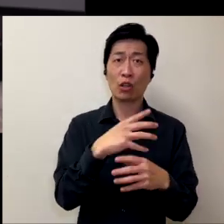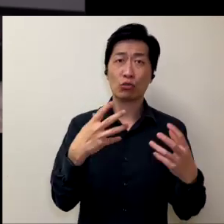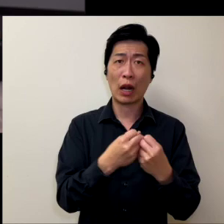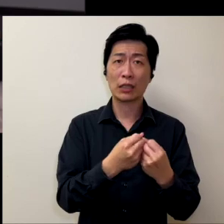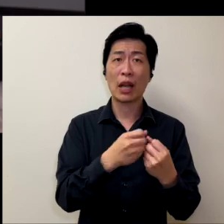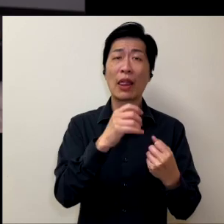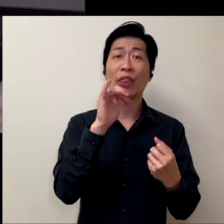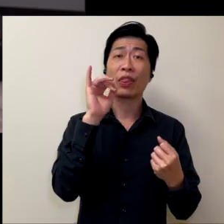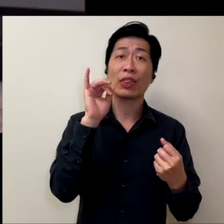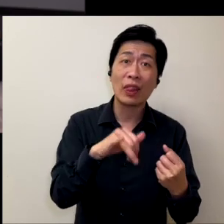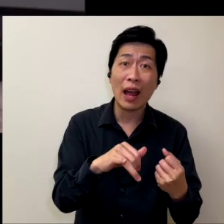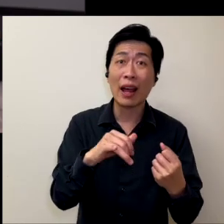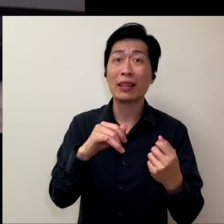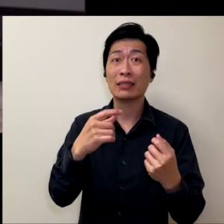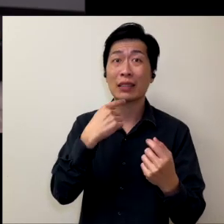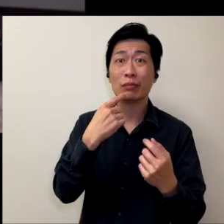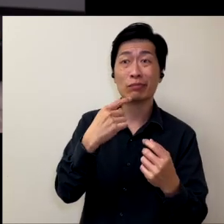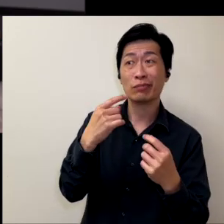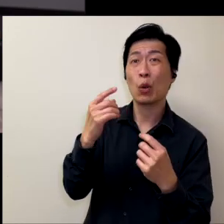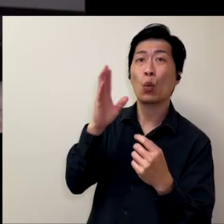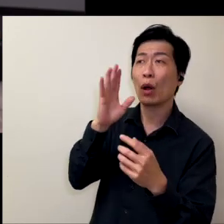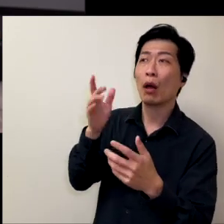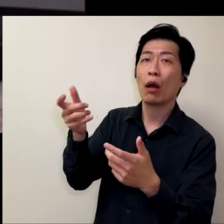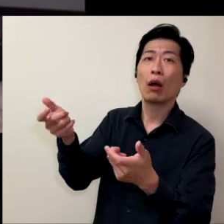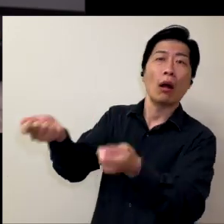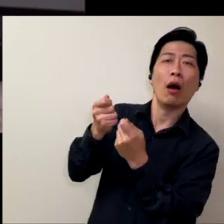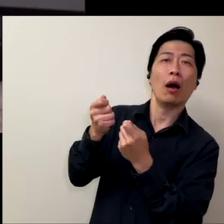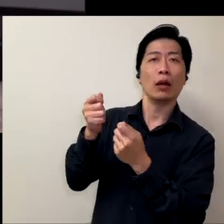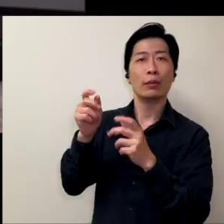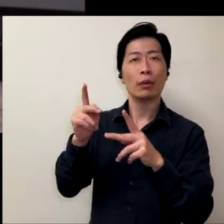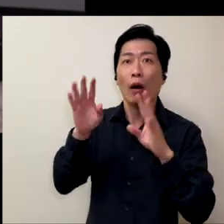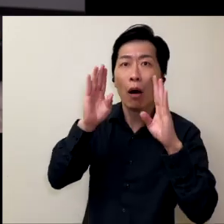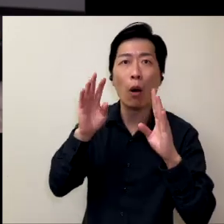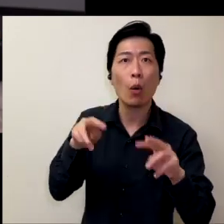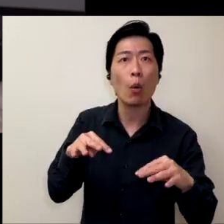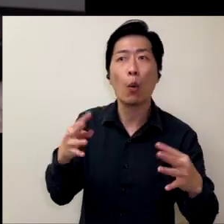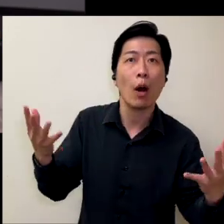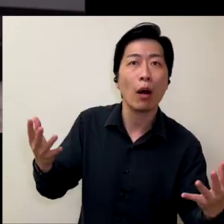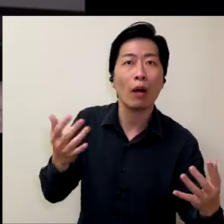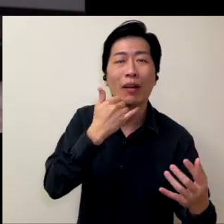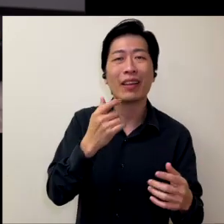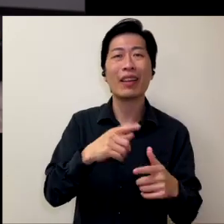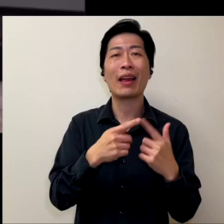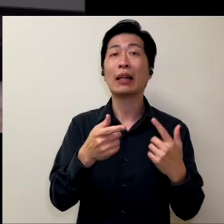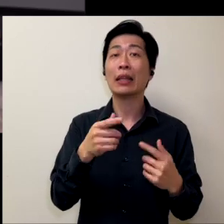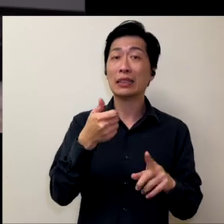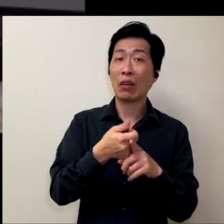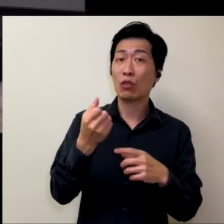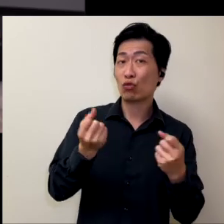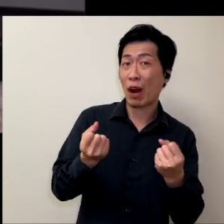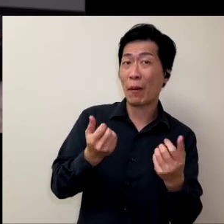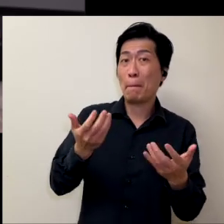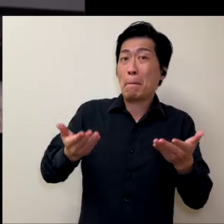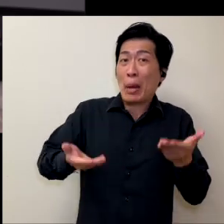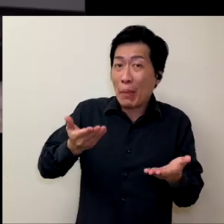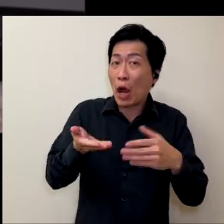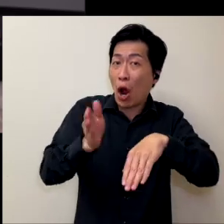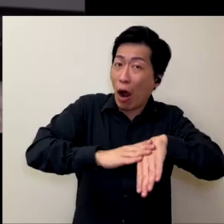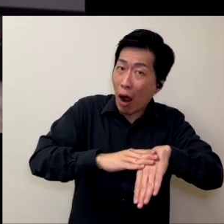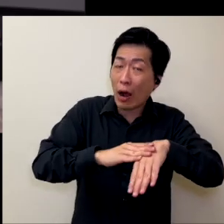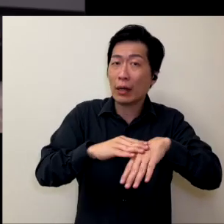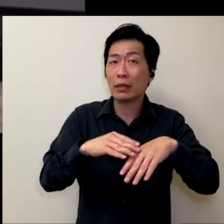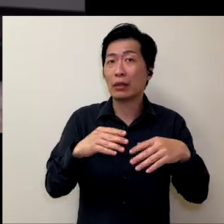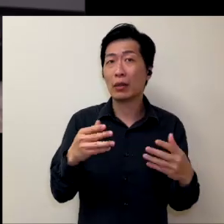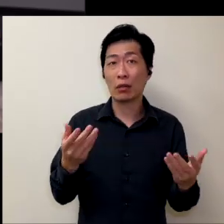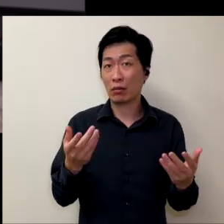involved in the crash, which that's the first thing that's going to drive a lot of eyeballs to the story. The second is that self-driving may have been